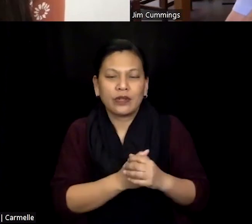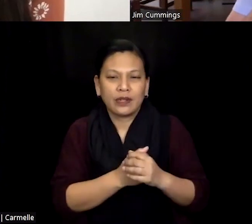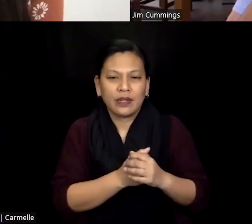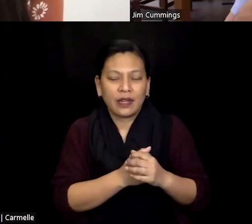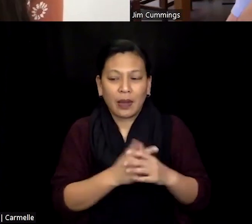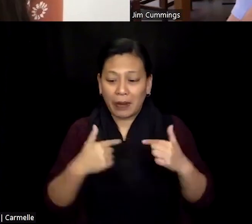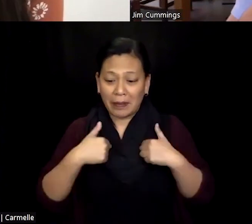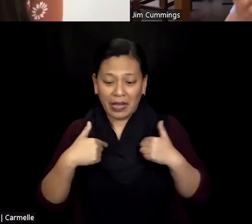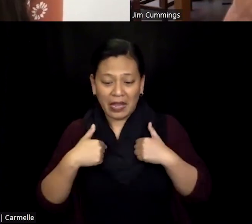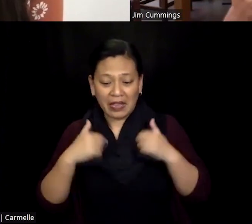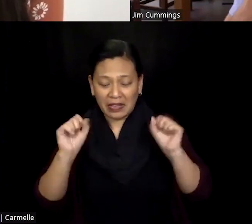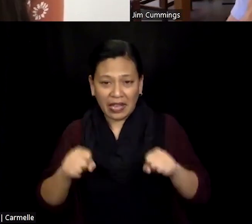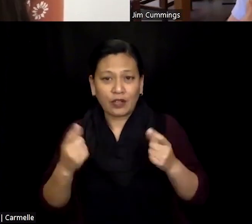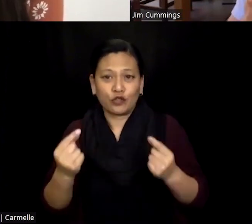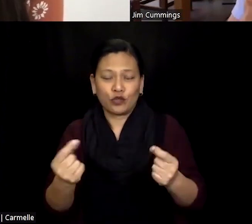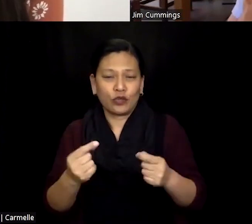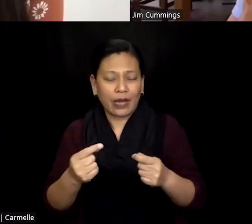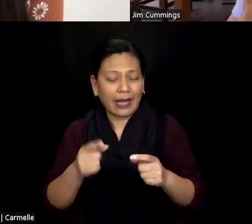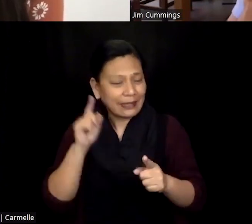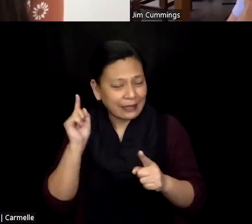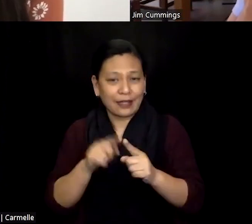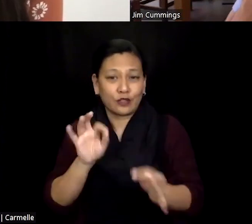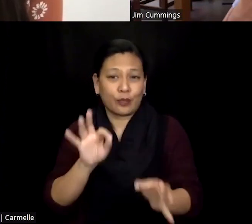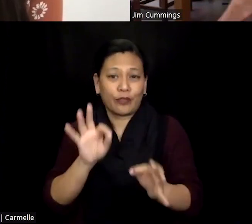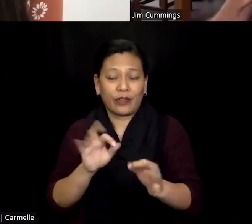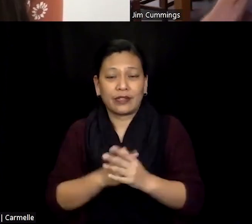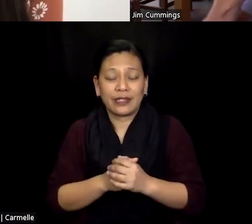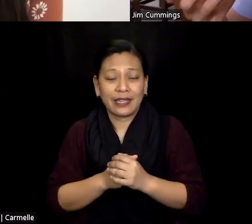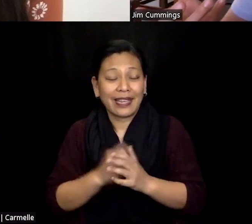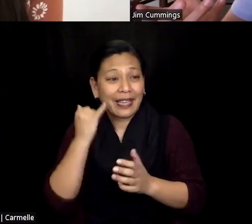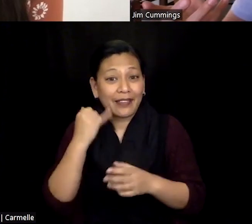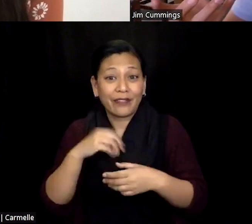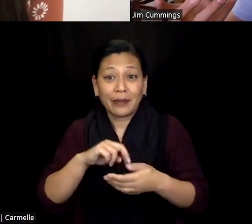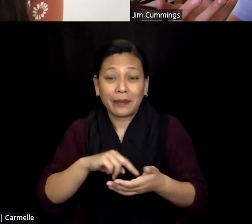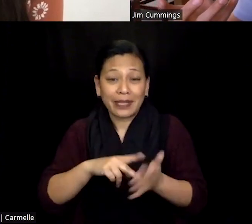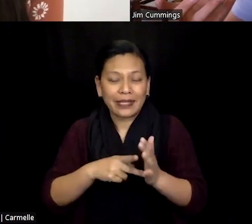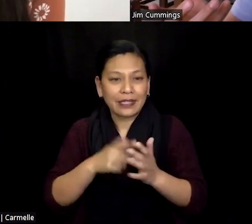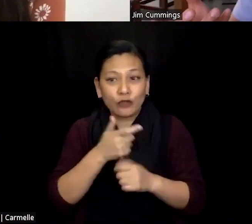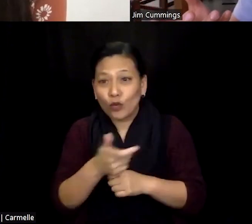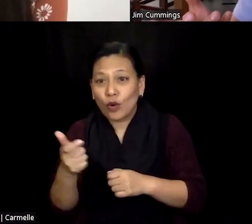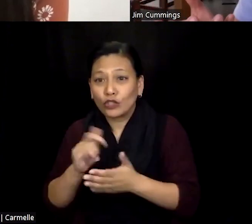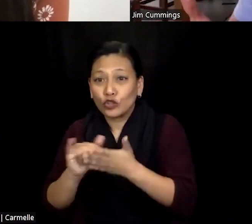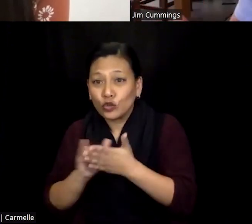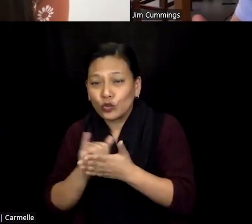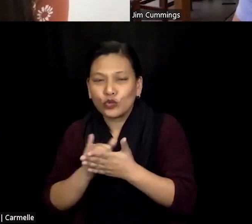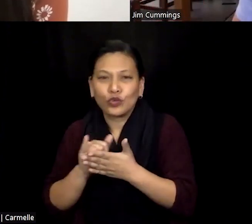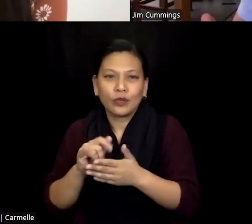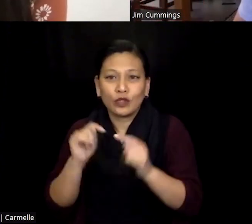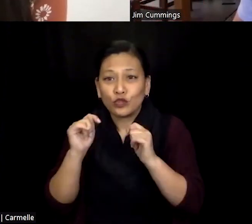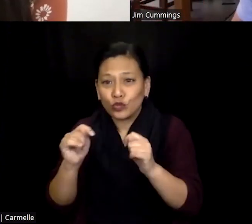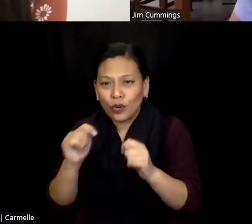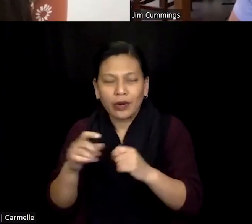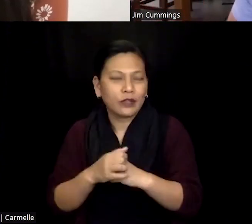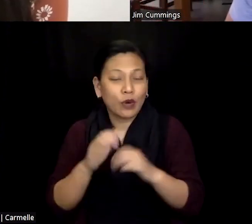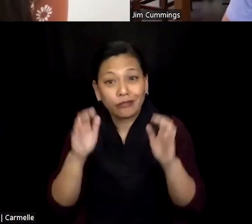and you don't have that. You know it has to be perfect, and so if it means that you have to watch a couple of YouTube tutorials and stay up a little